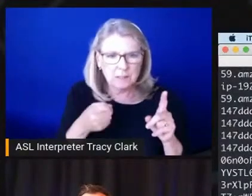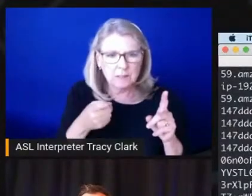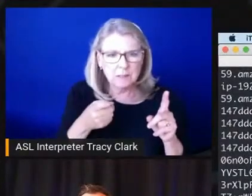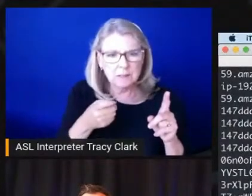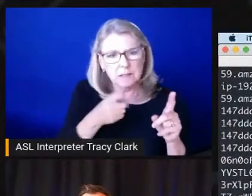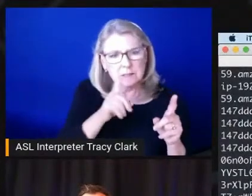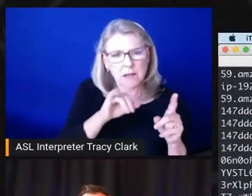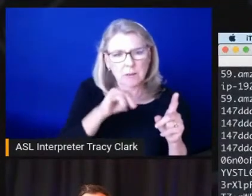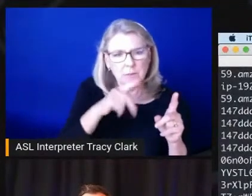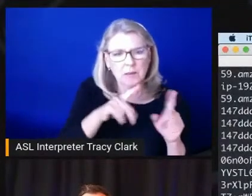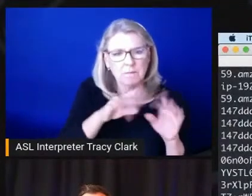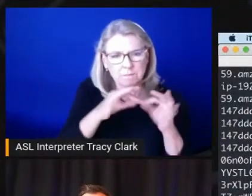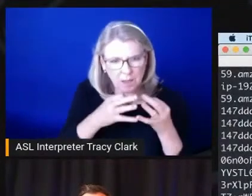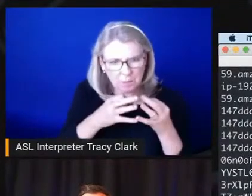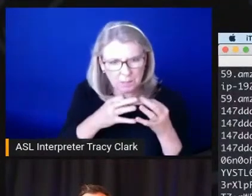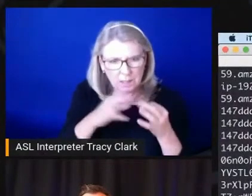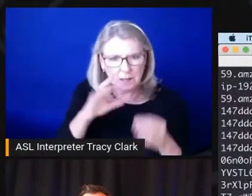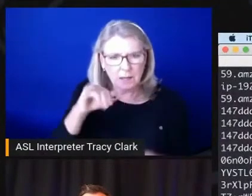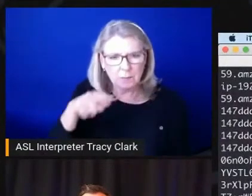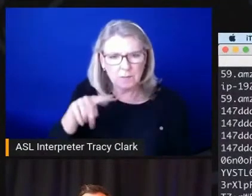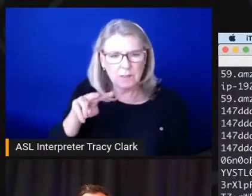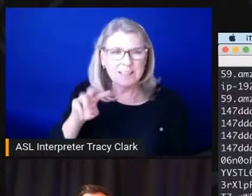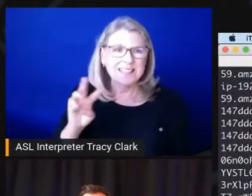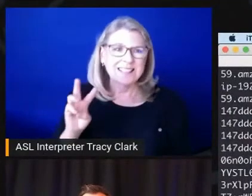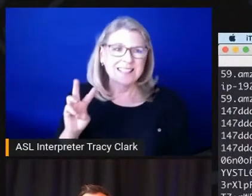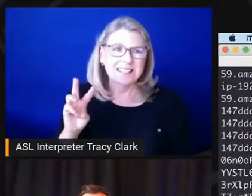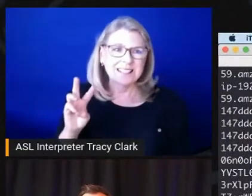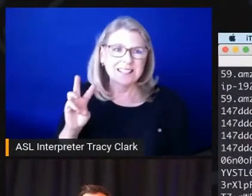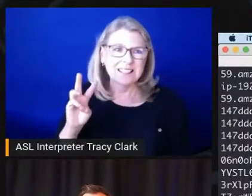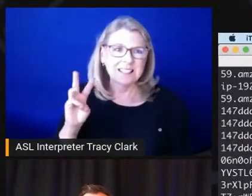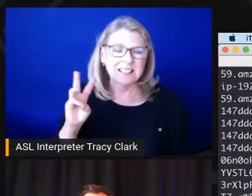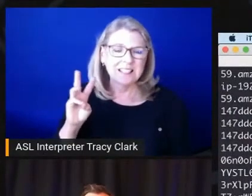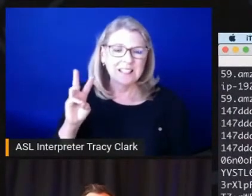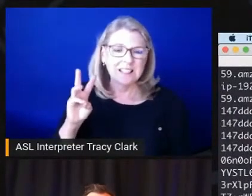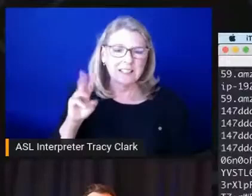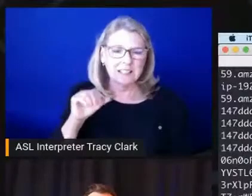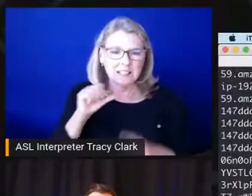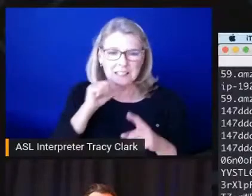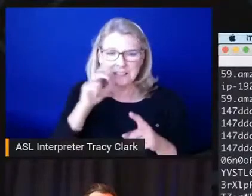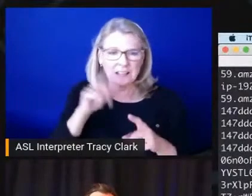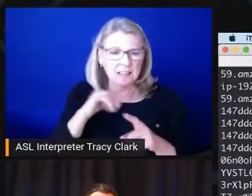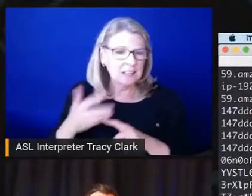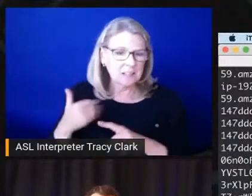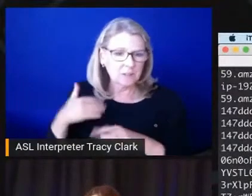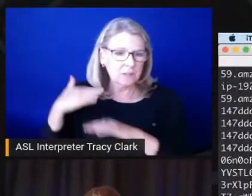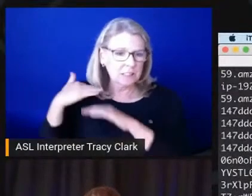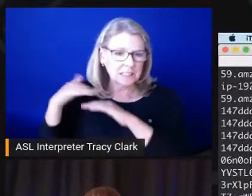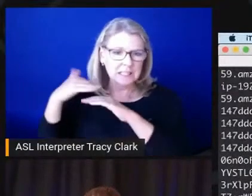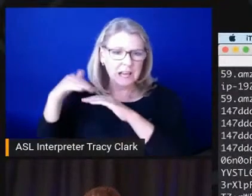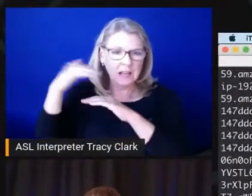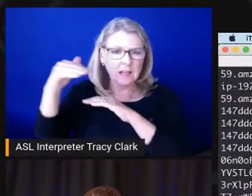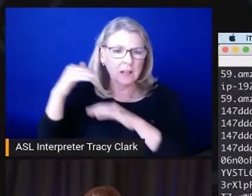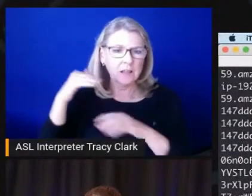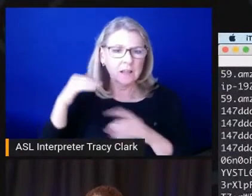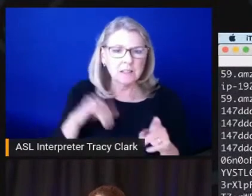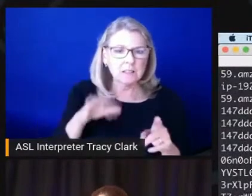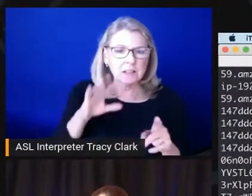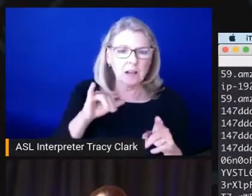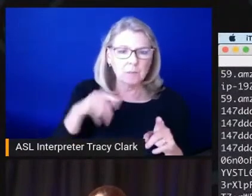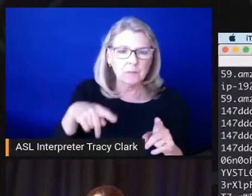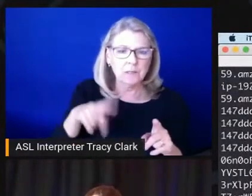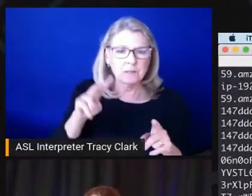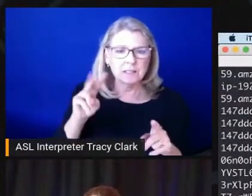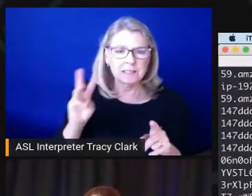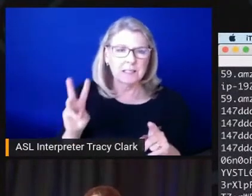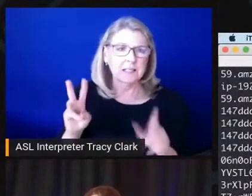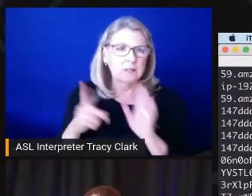IPv6, right? It's not like a dual stack IPv4, IPv6. We are just going with an IPv6 model. So you